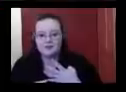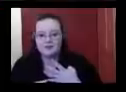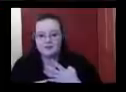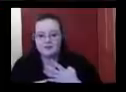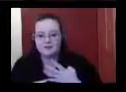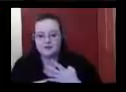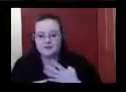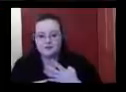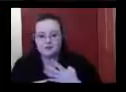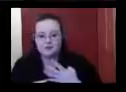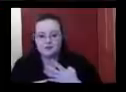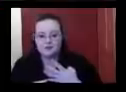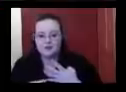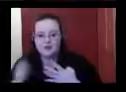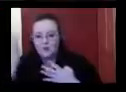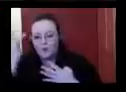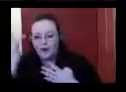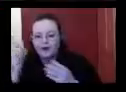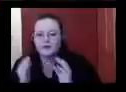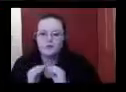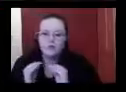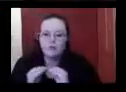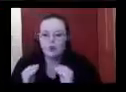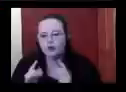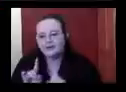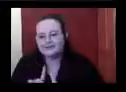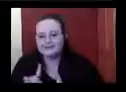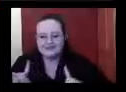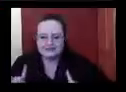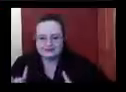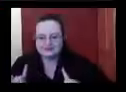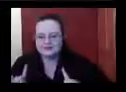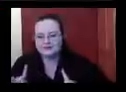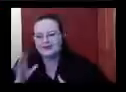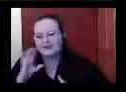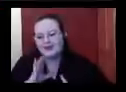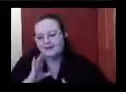to maintain some distancing at lunch. Our